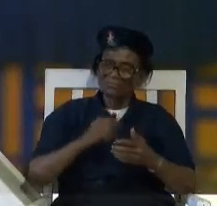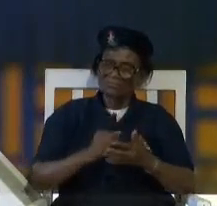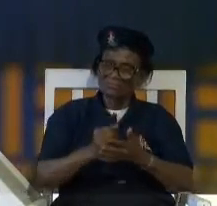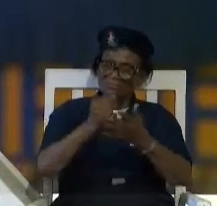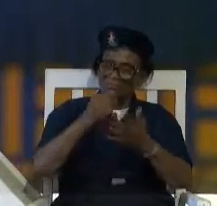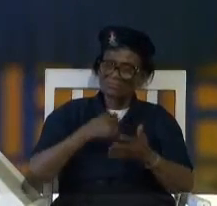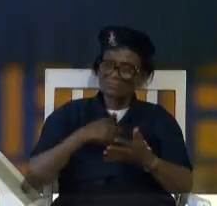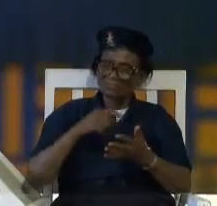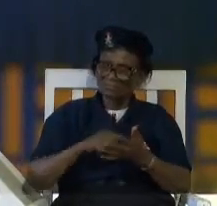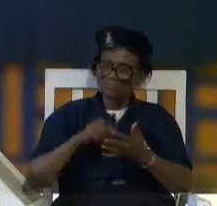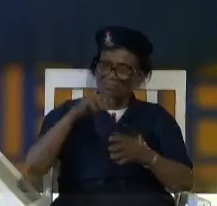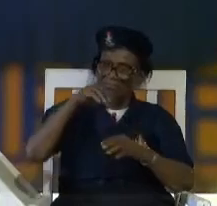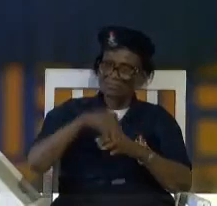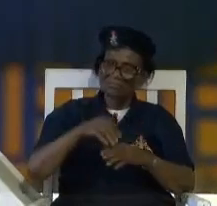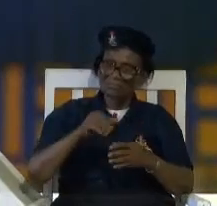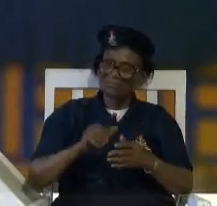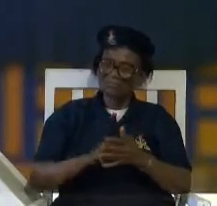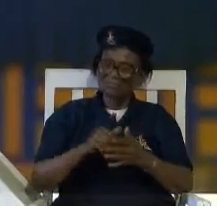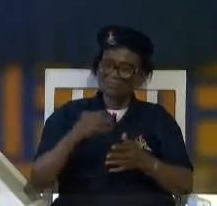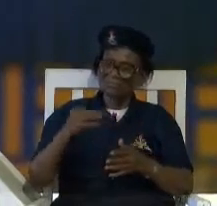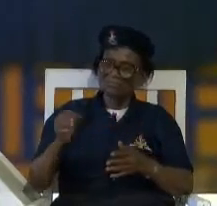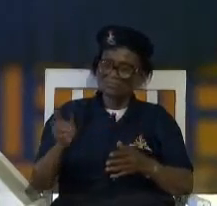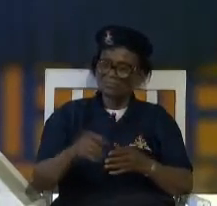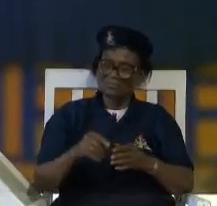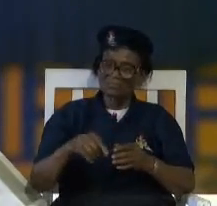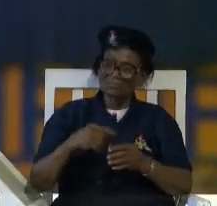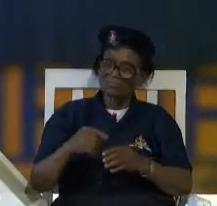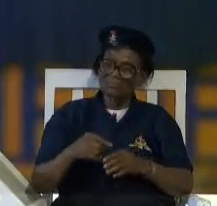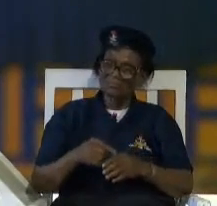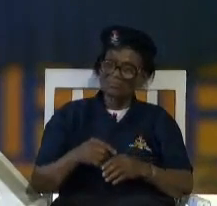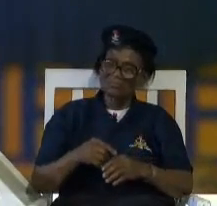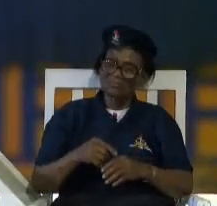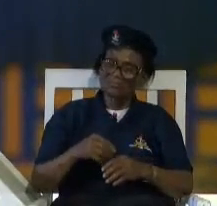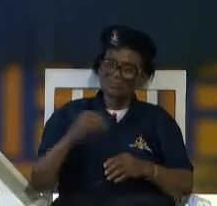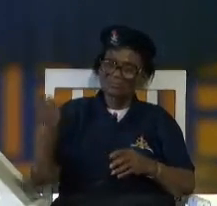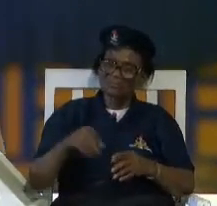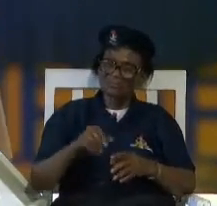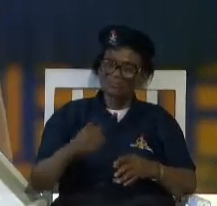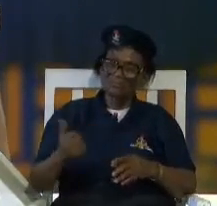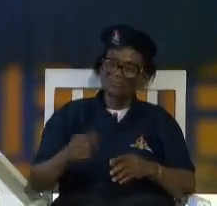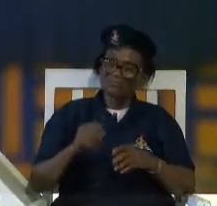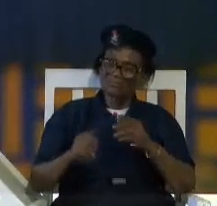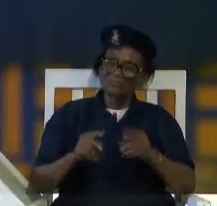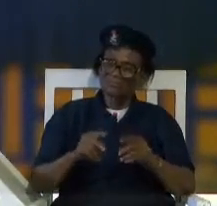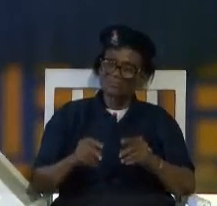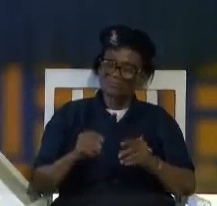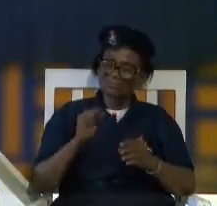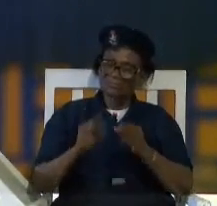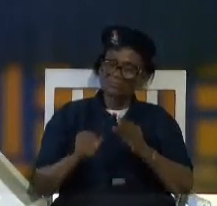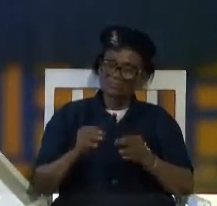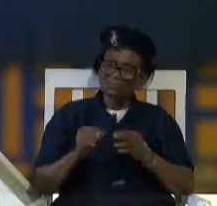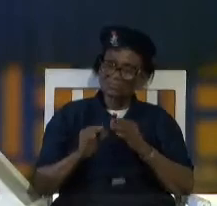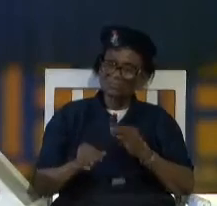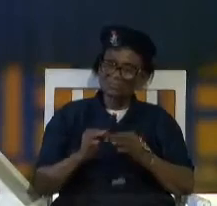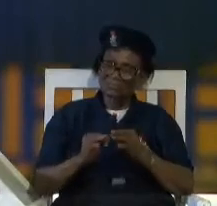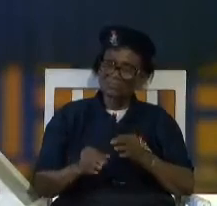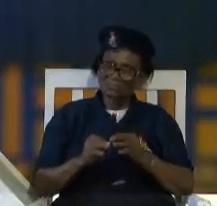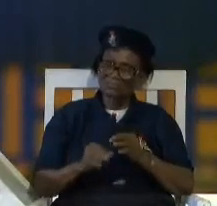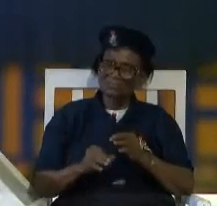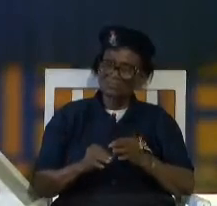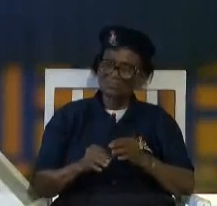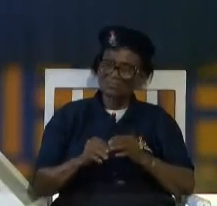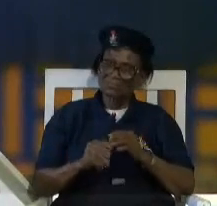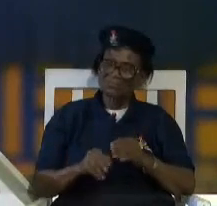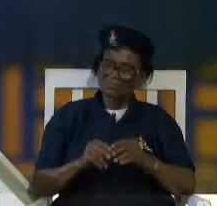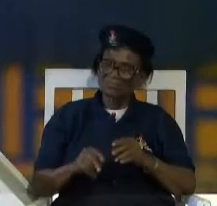you who want to give your life to Jesus, you can begin to come. The rest of us, maybe you want to go to the Almighty God and tell